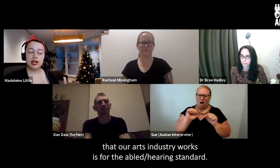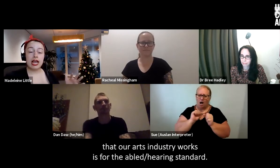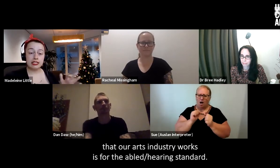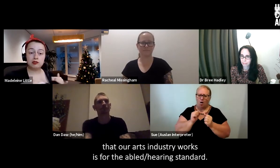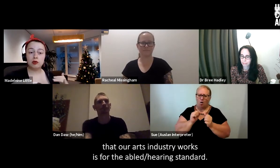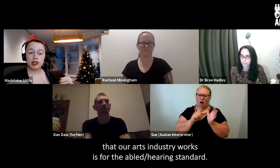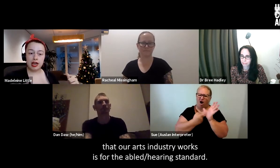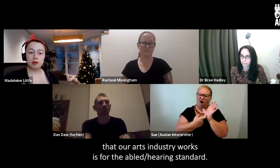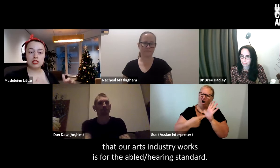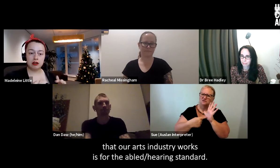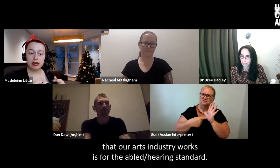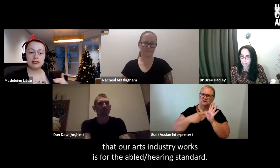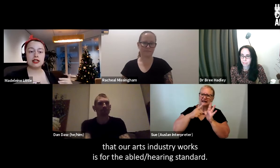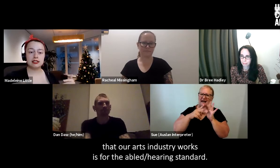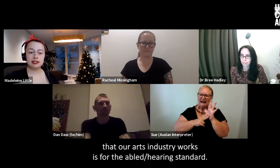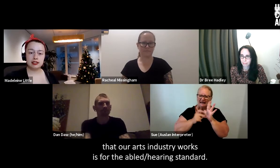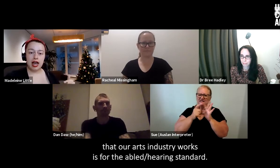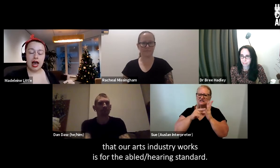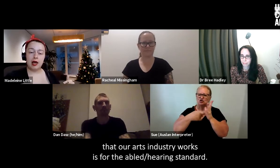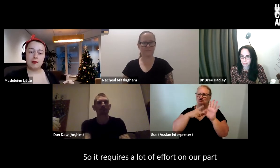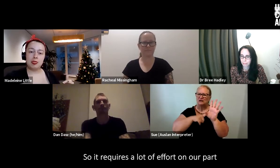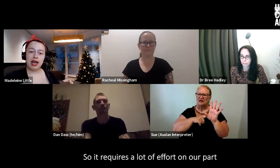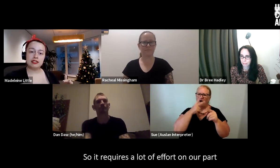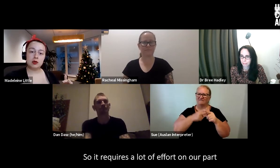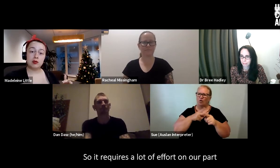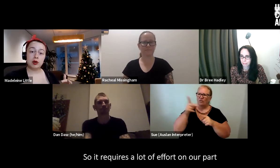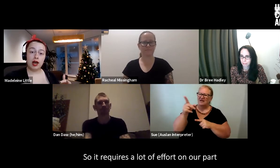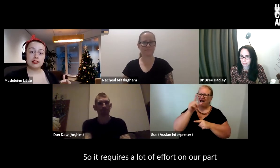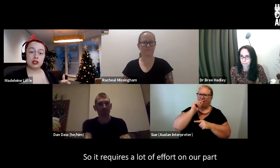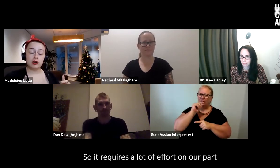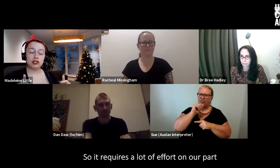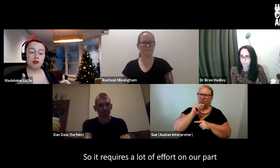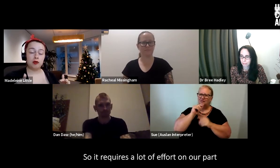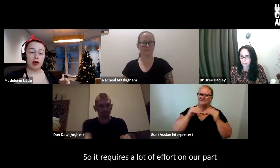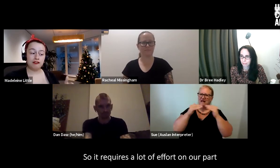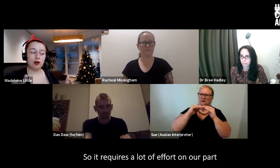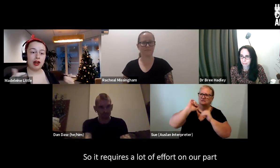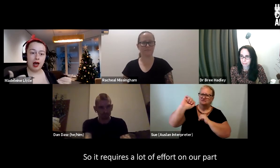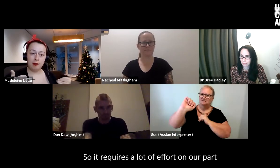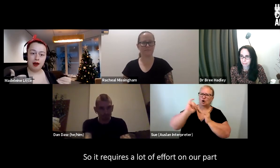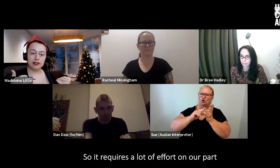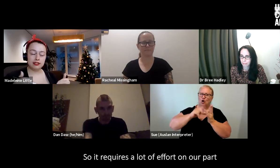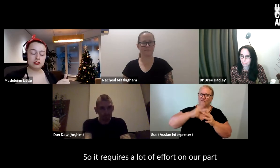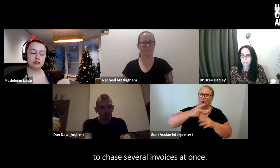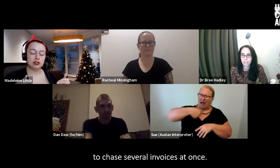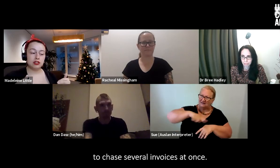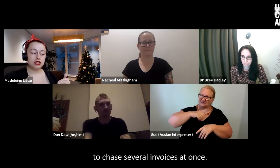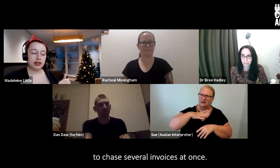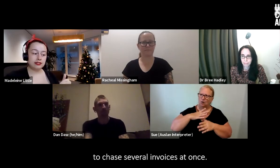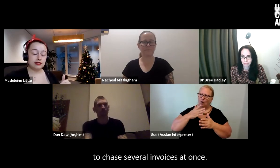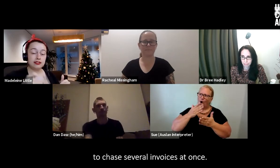works is for the abled hearing standard. And so it requires a lot of effort on our parts